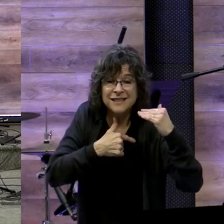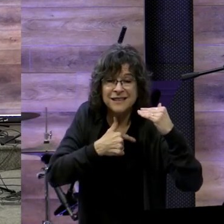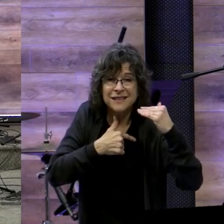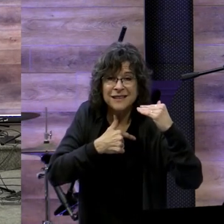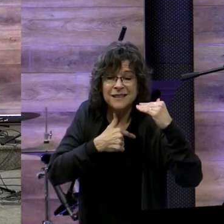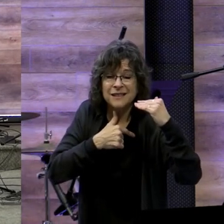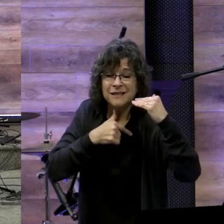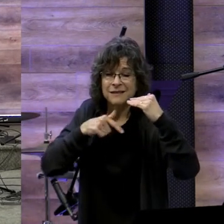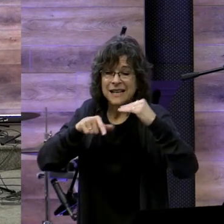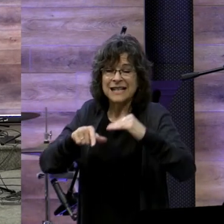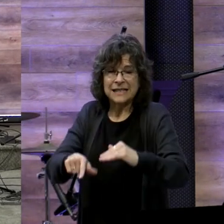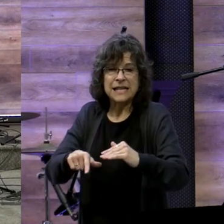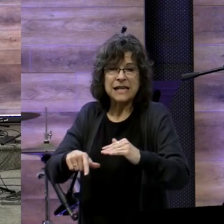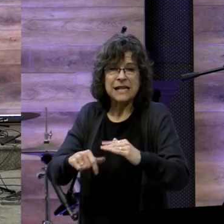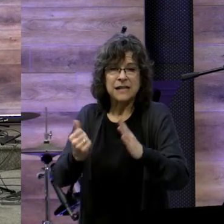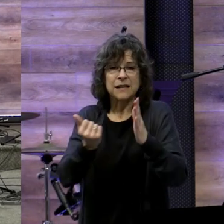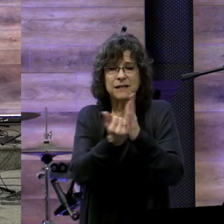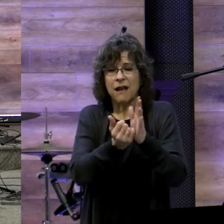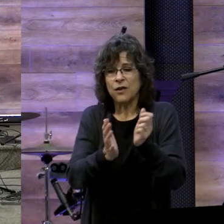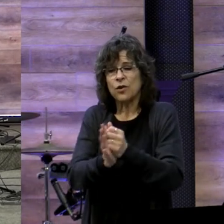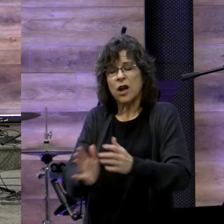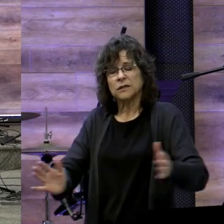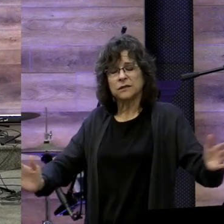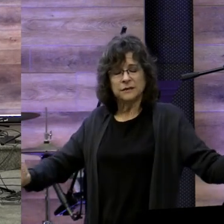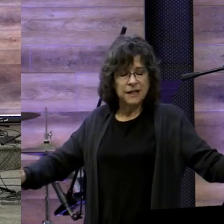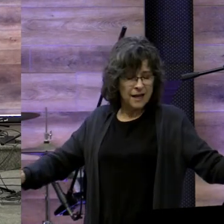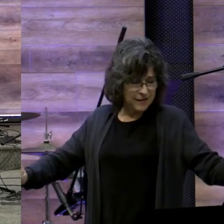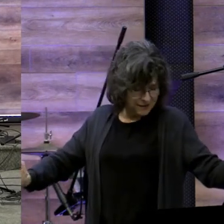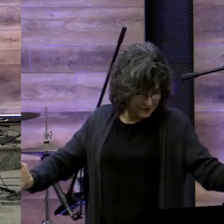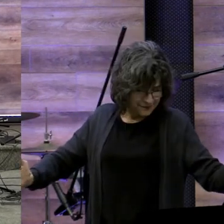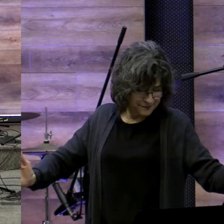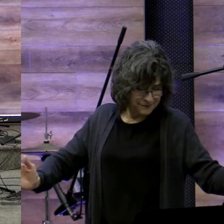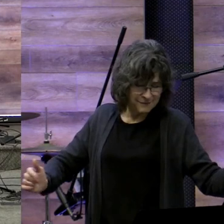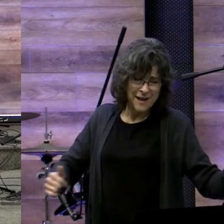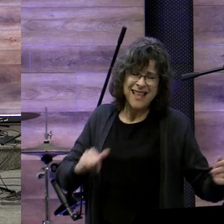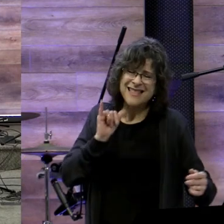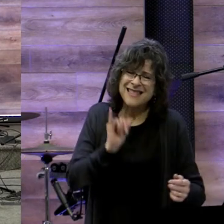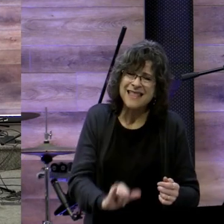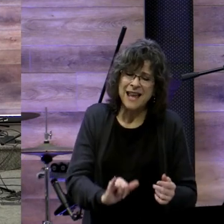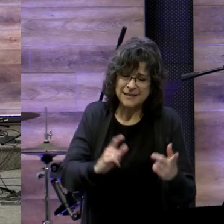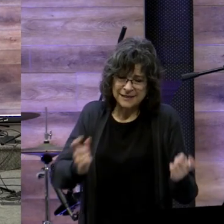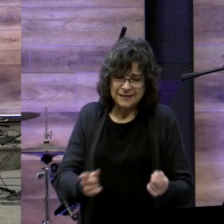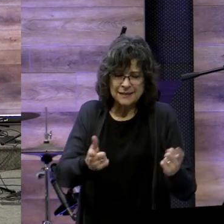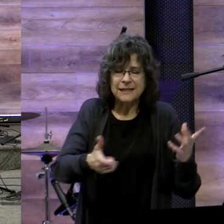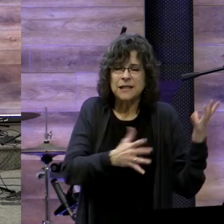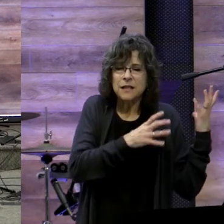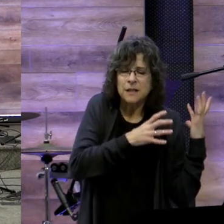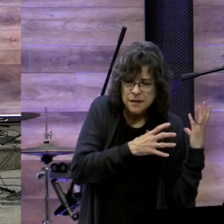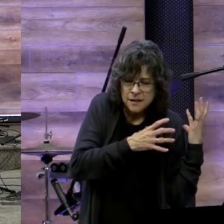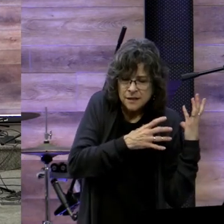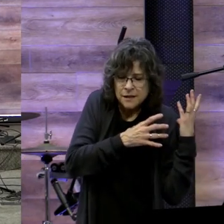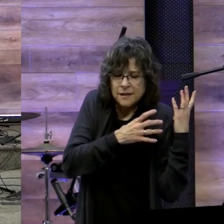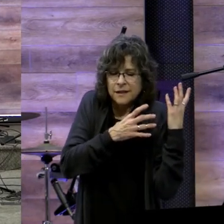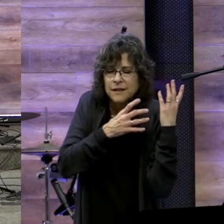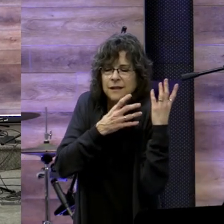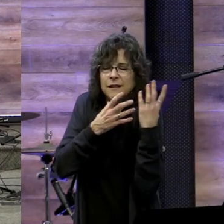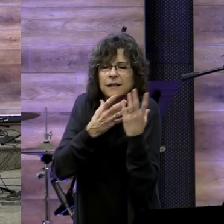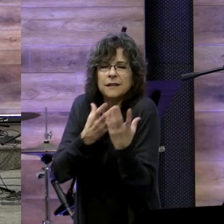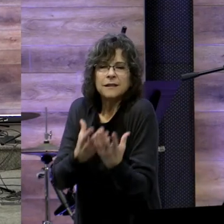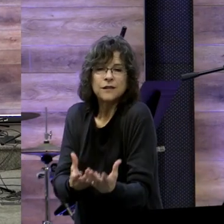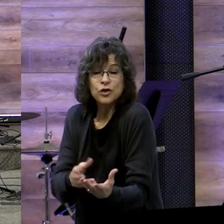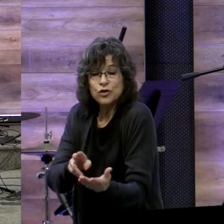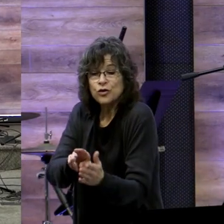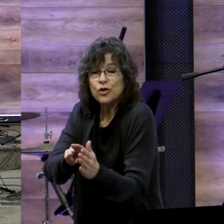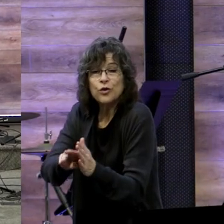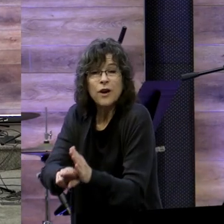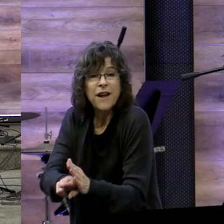there. And he takes that sin and he brings it to the grave. And then he defeats it